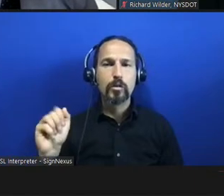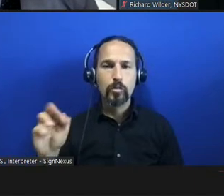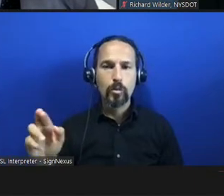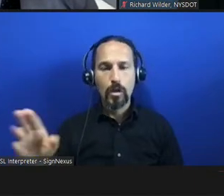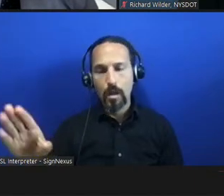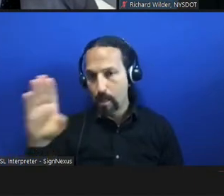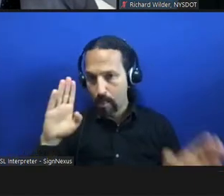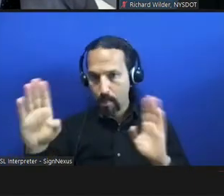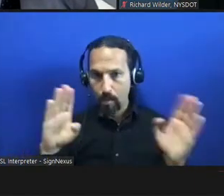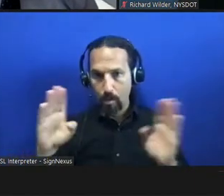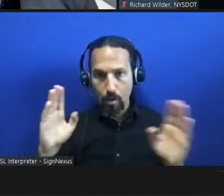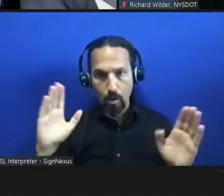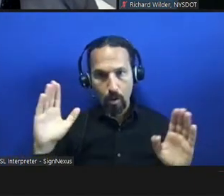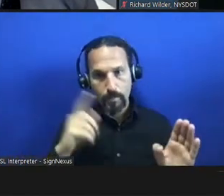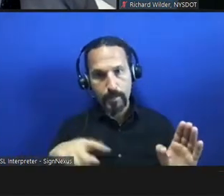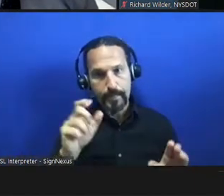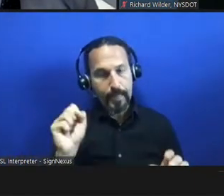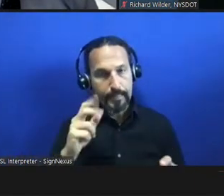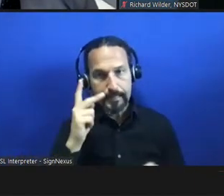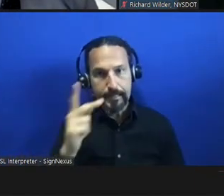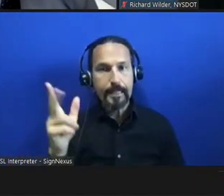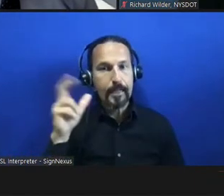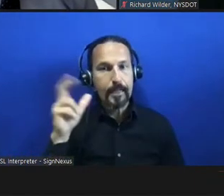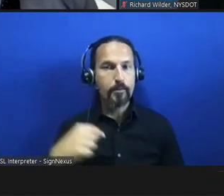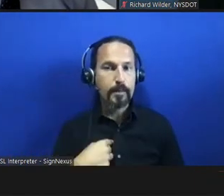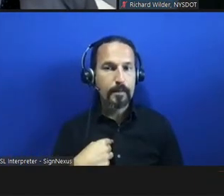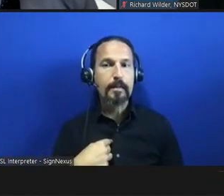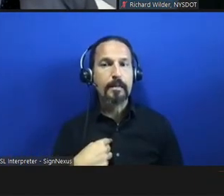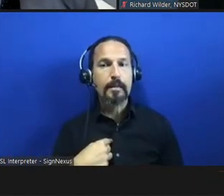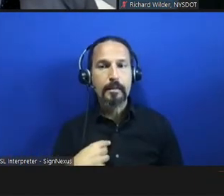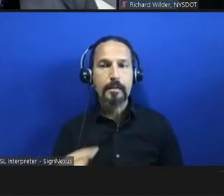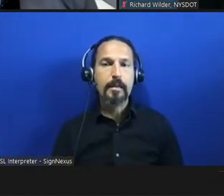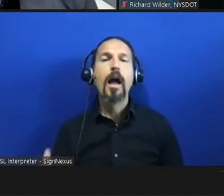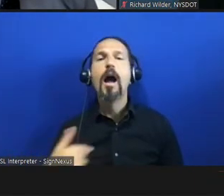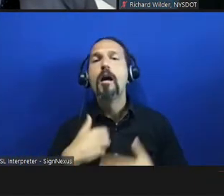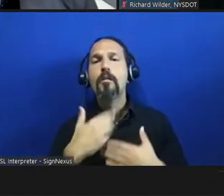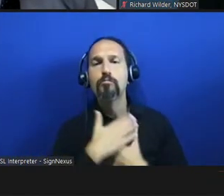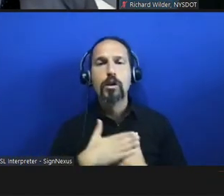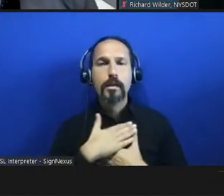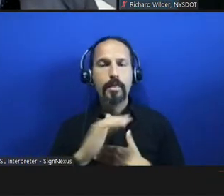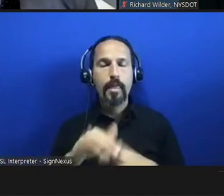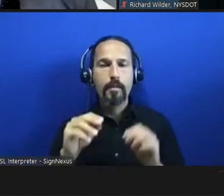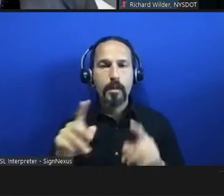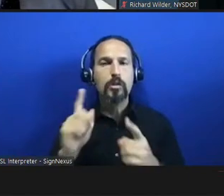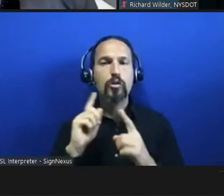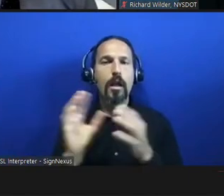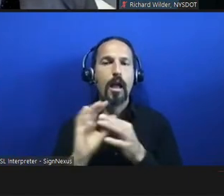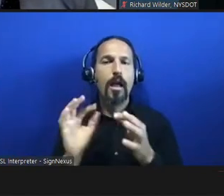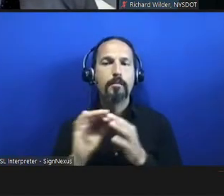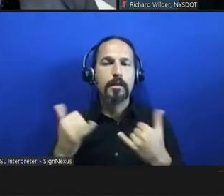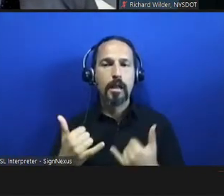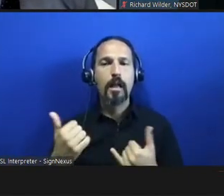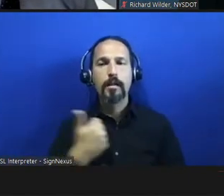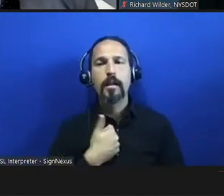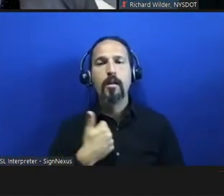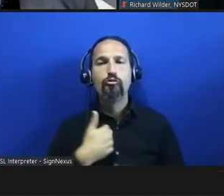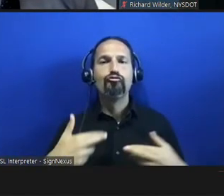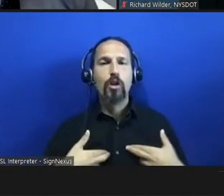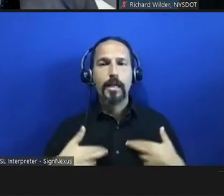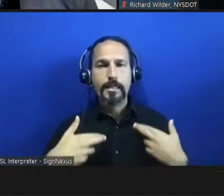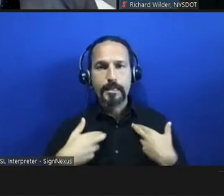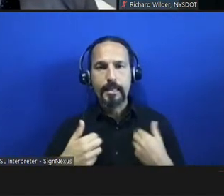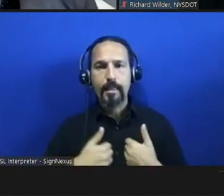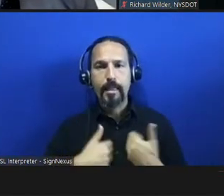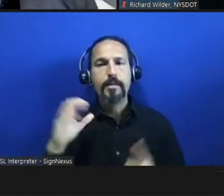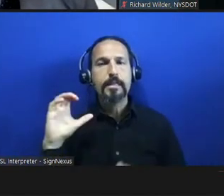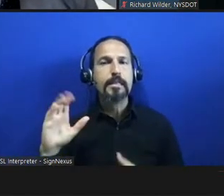hello hopefully you can see and hear me um I appreciate the opportunity to give comment today I'm a resident who lives